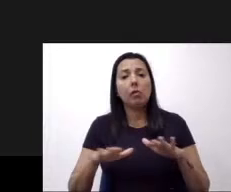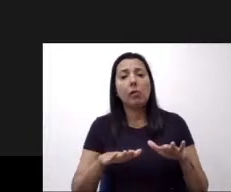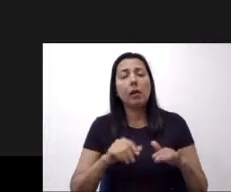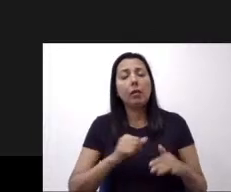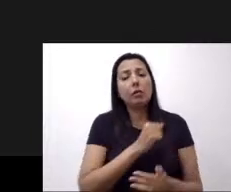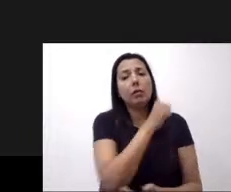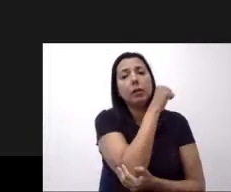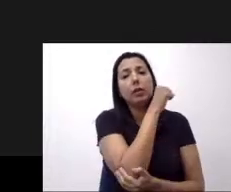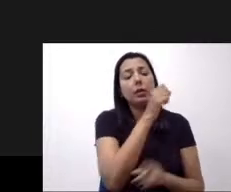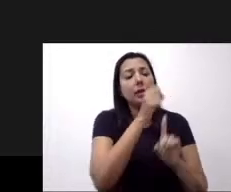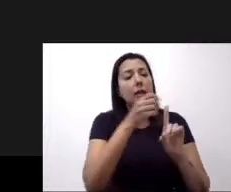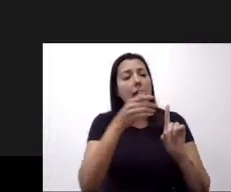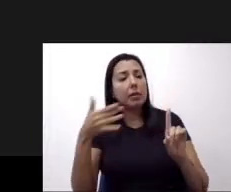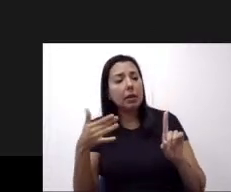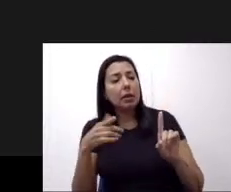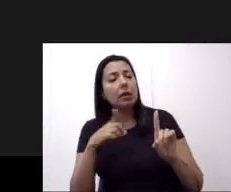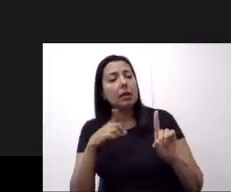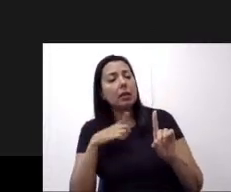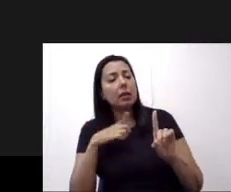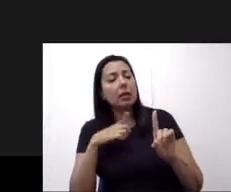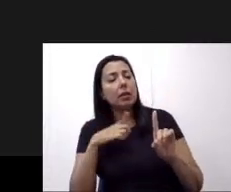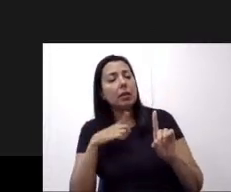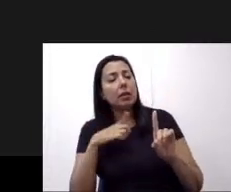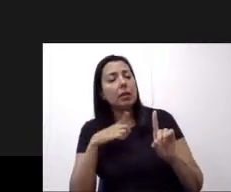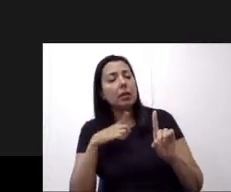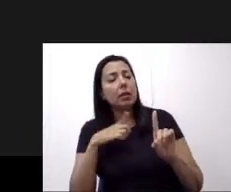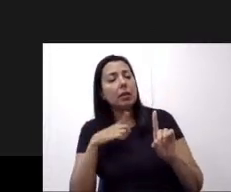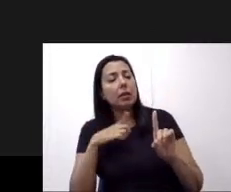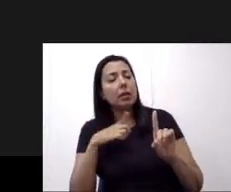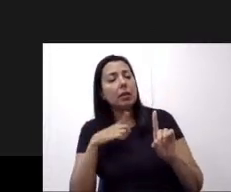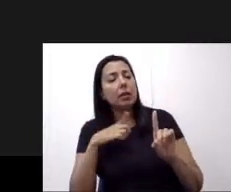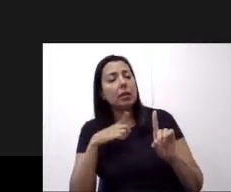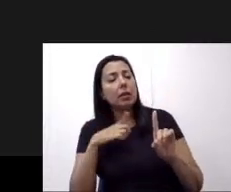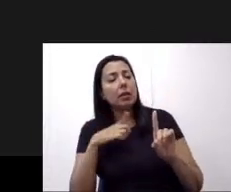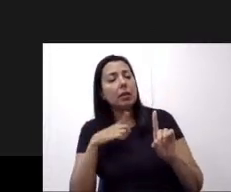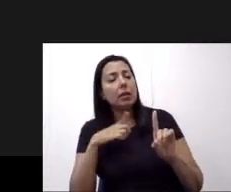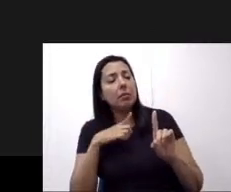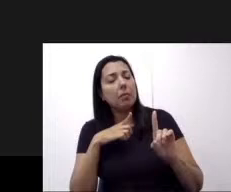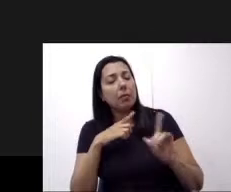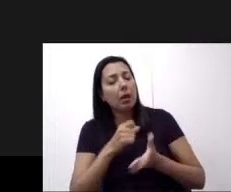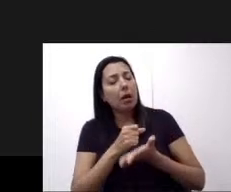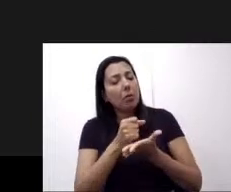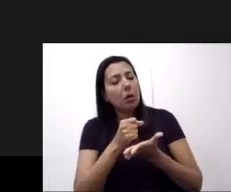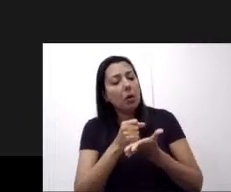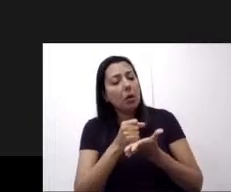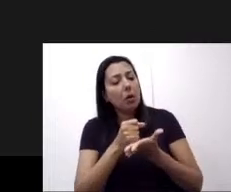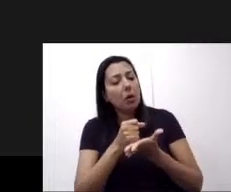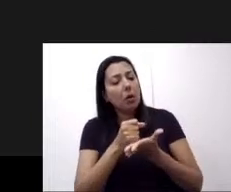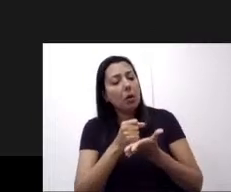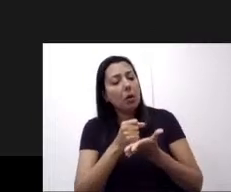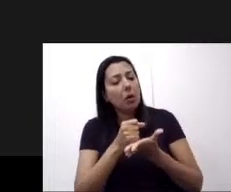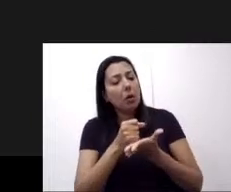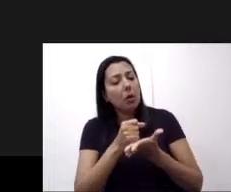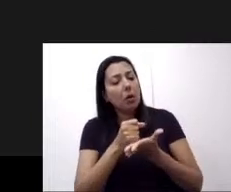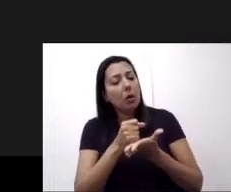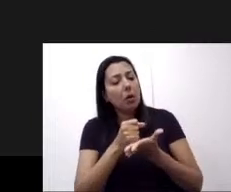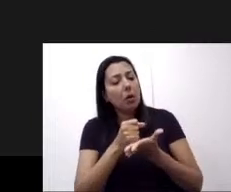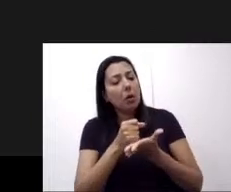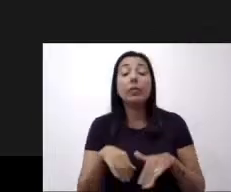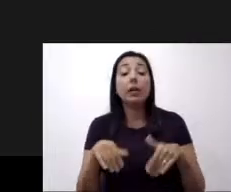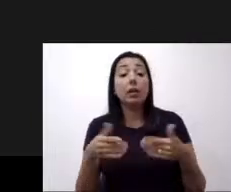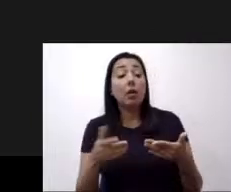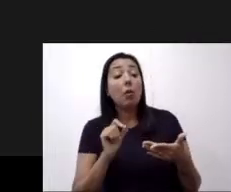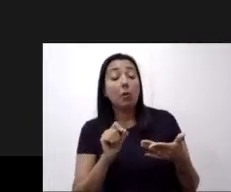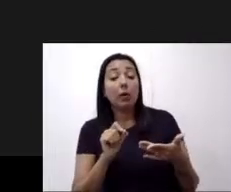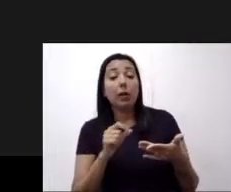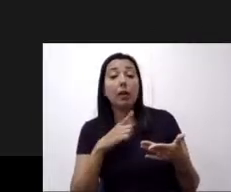the legitimization of the subject. So, under the double pressure of international organizations